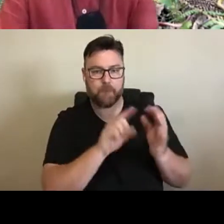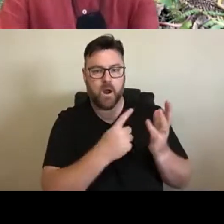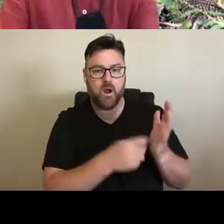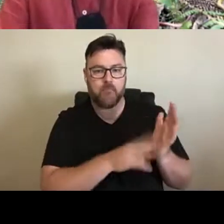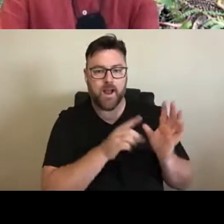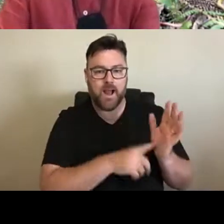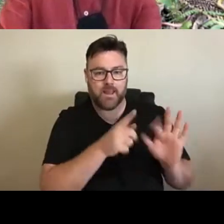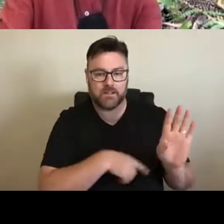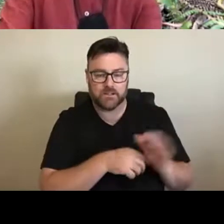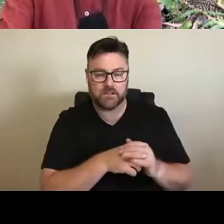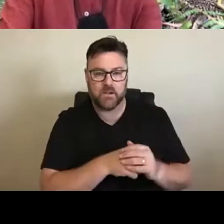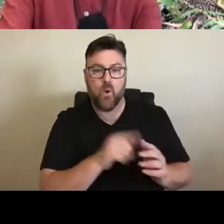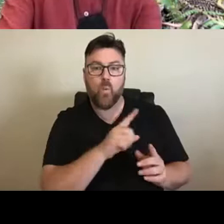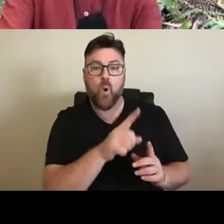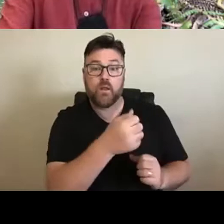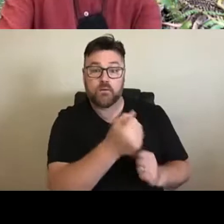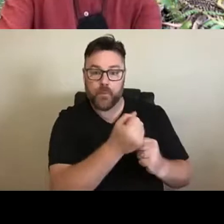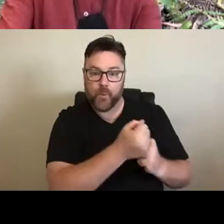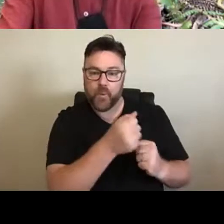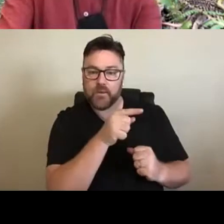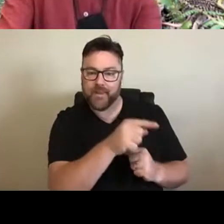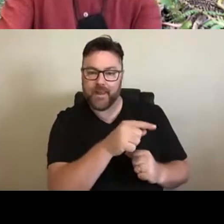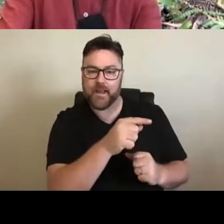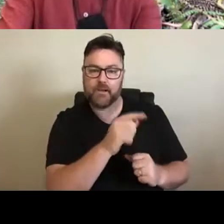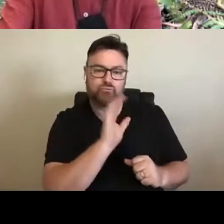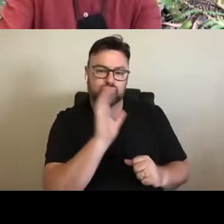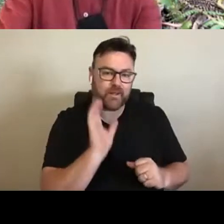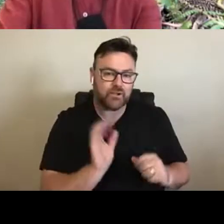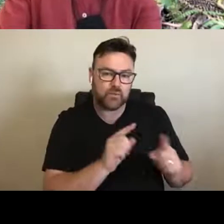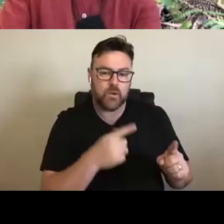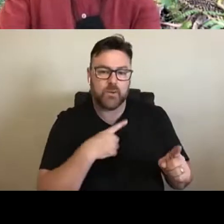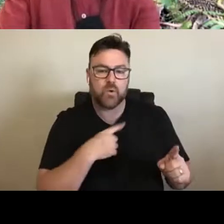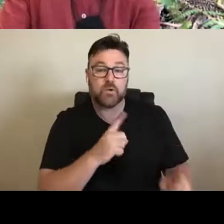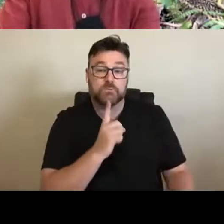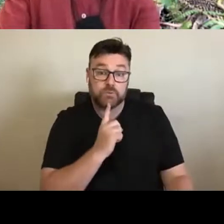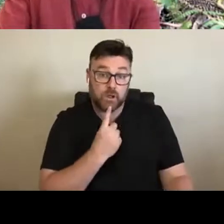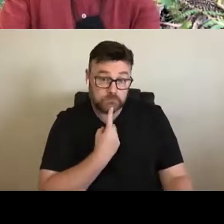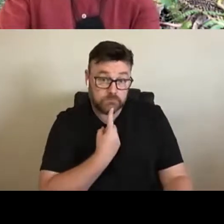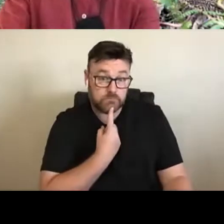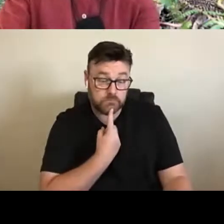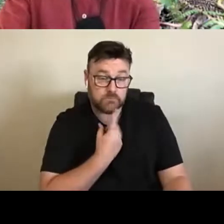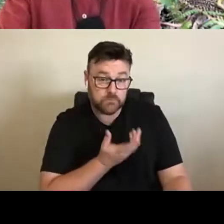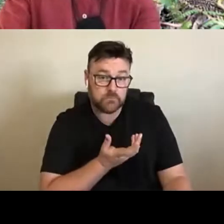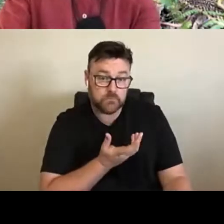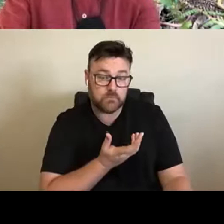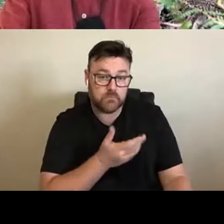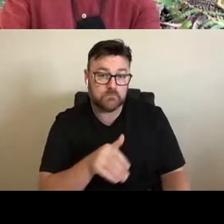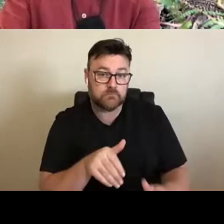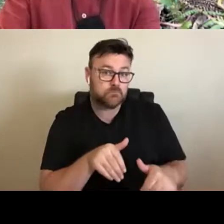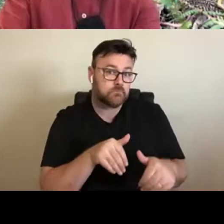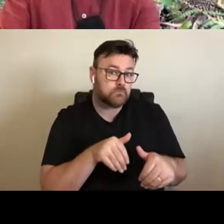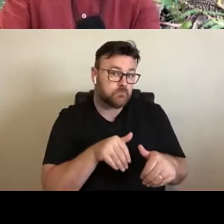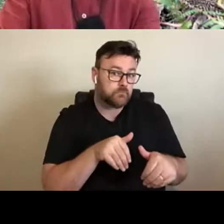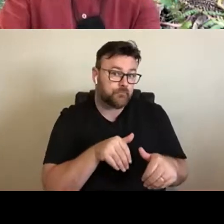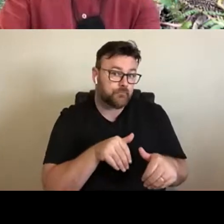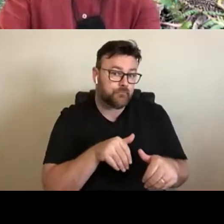that they lack in regional areas because sometimes they're shy and it's largely, maybe a